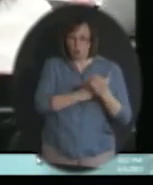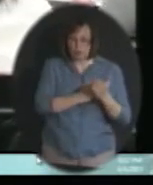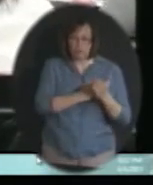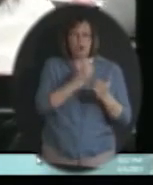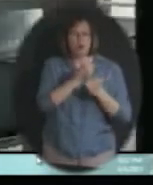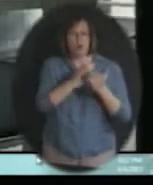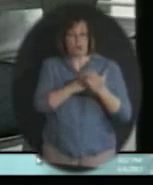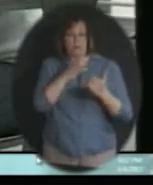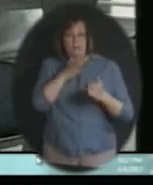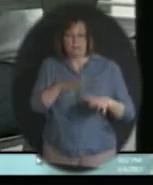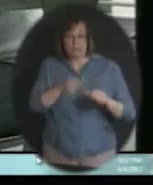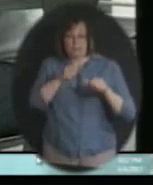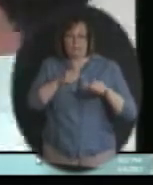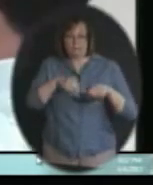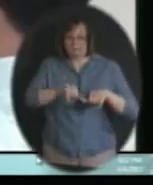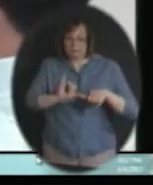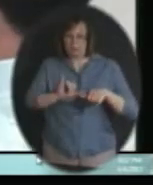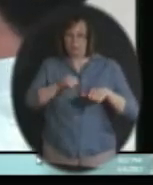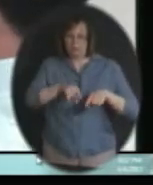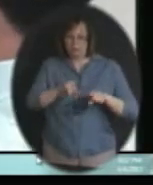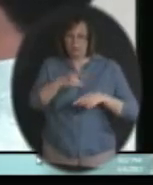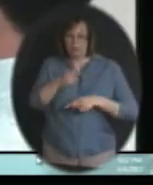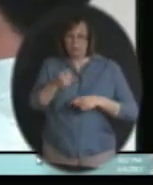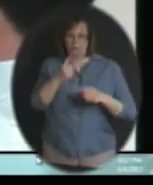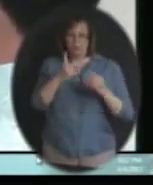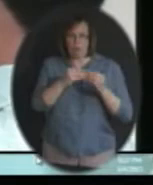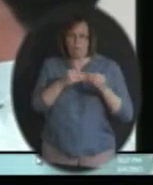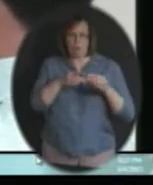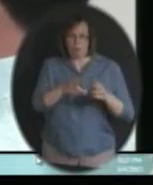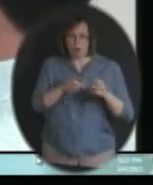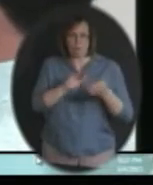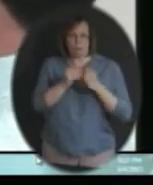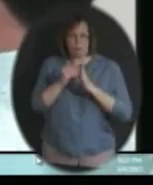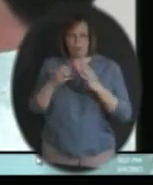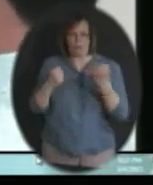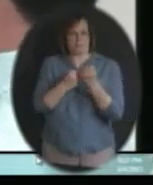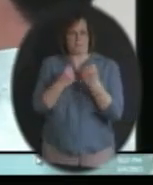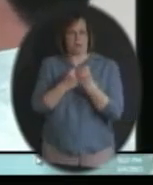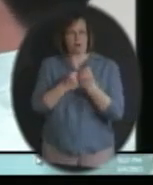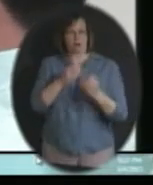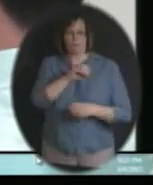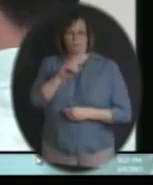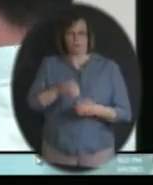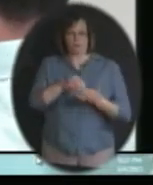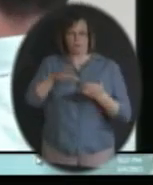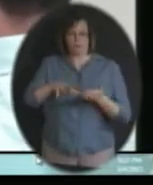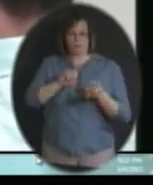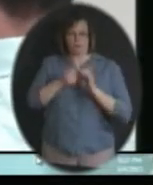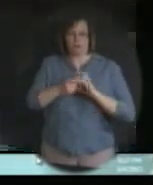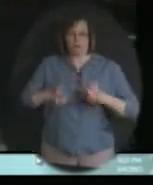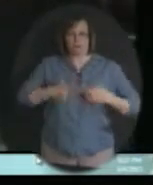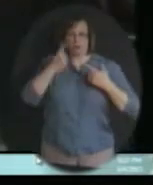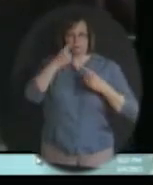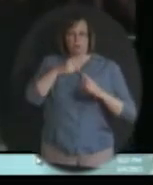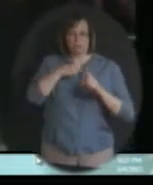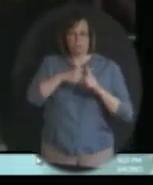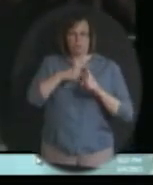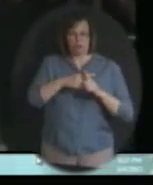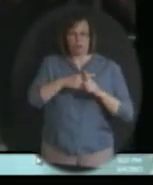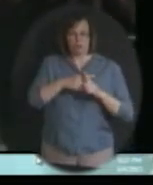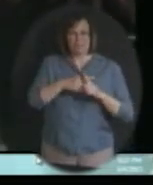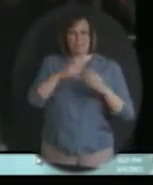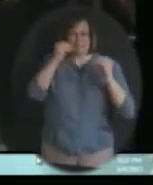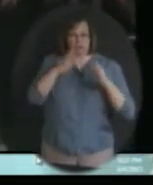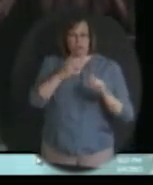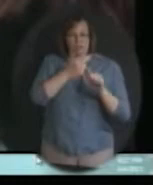they take while still in high school. It's just one more way that the community empowers Olathe students to change their lives for the better. Teachers in every